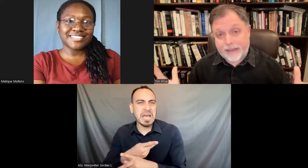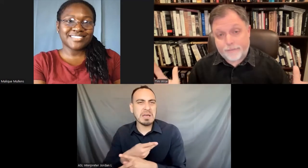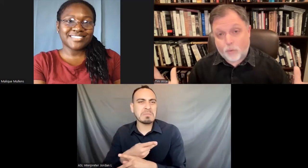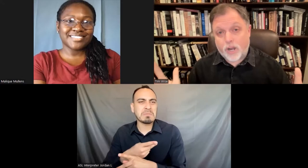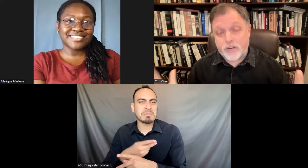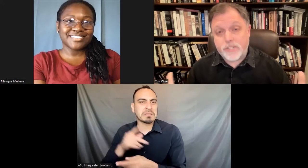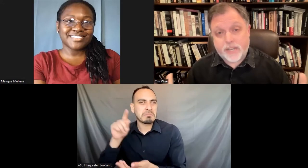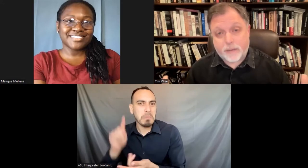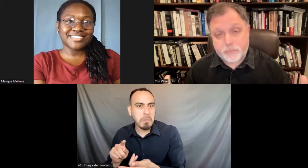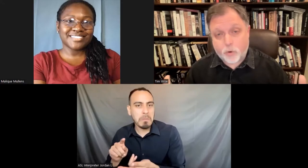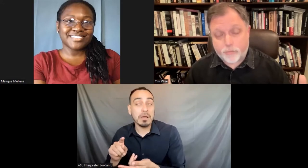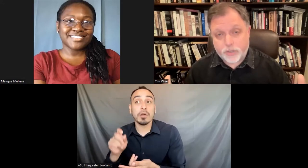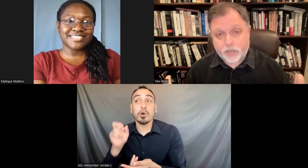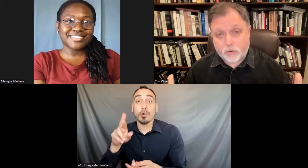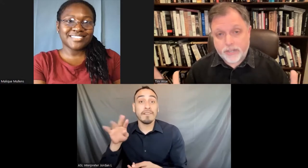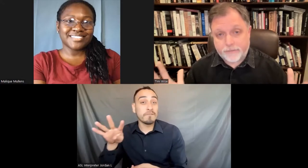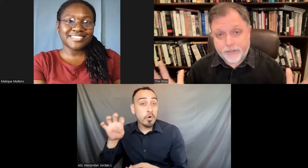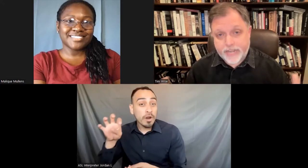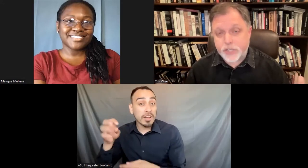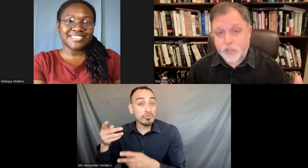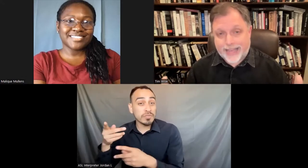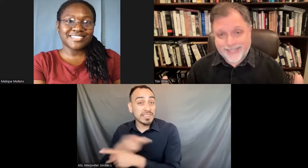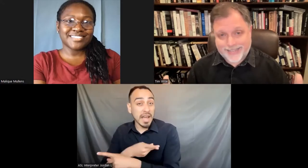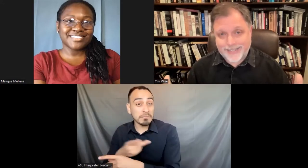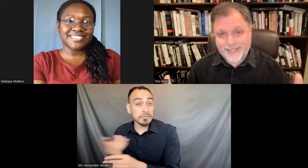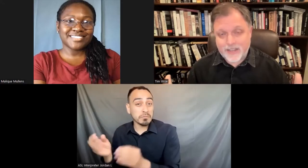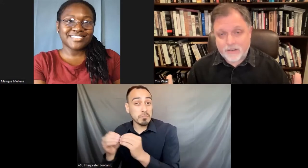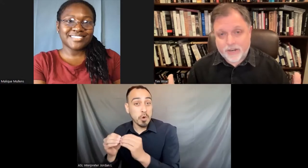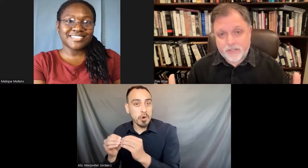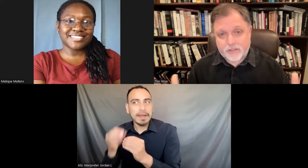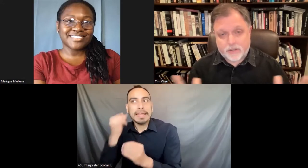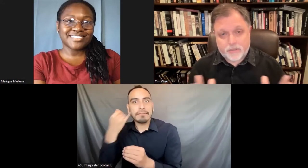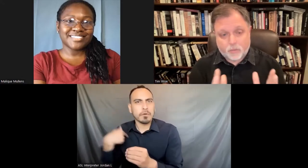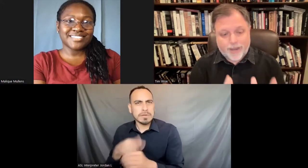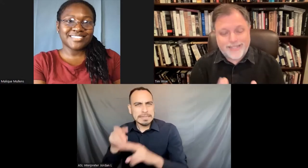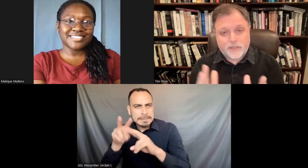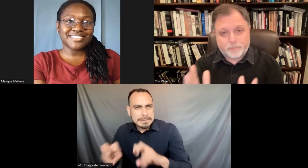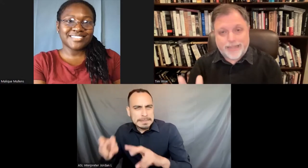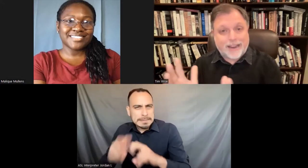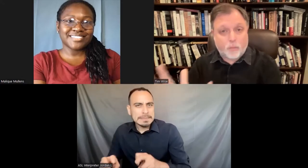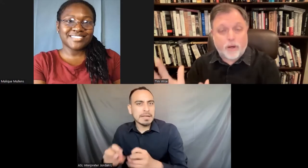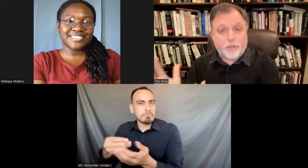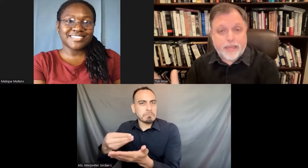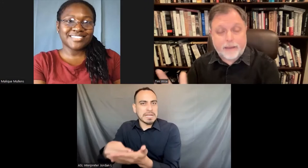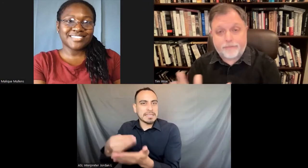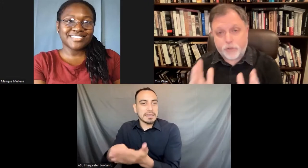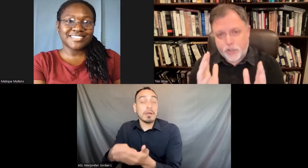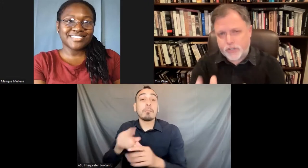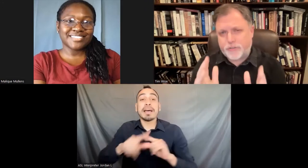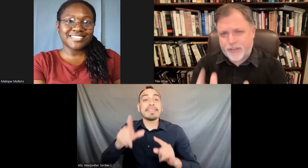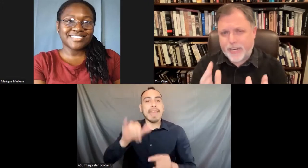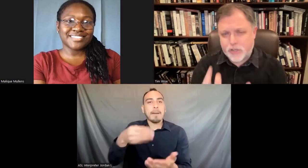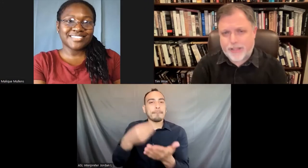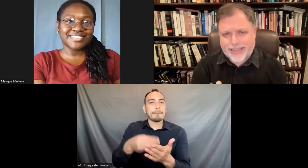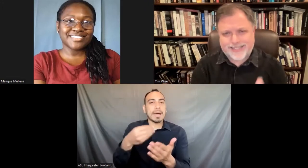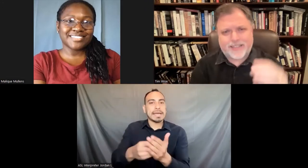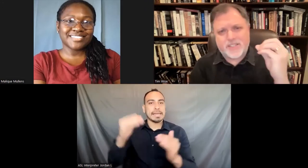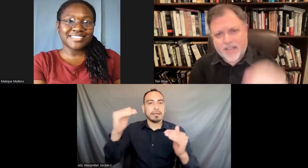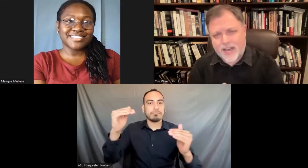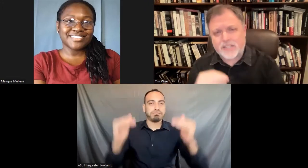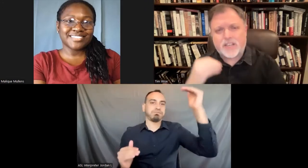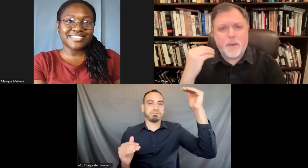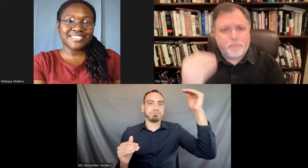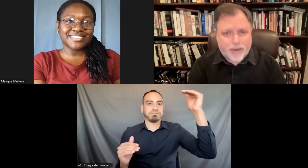more than that, 400 times more if we look only at financial assets, right? So the white to Black wealth gap for just financial